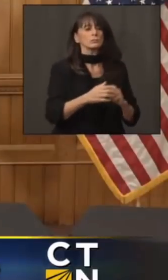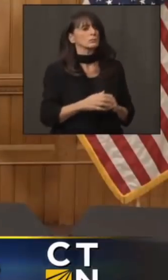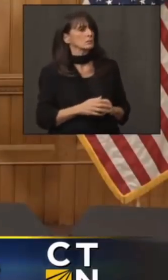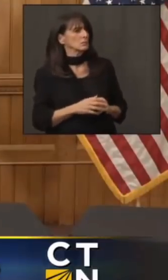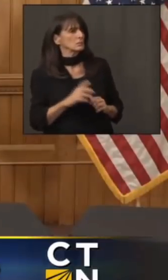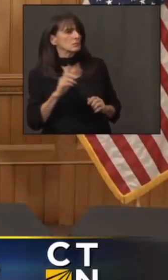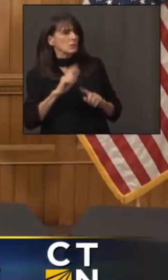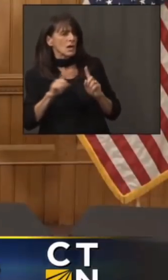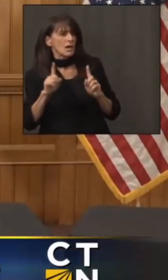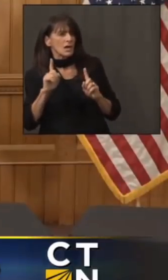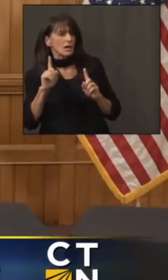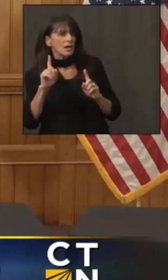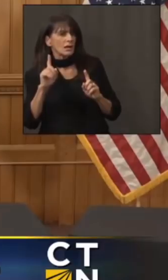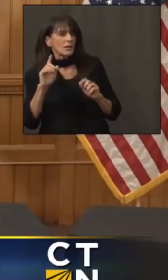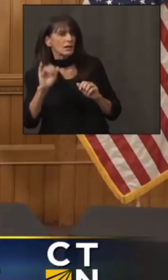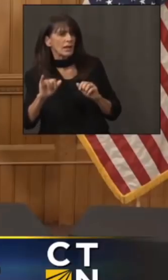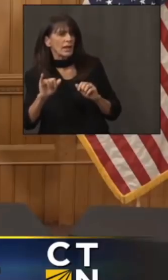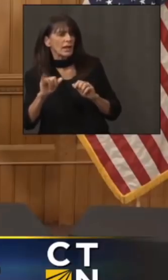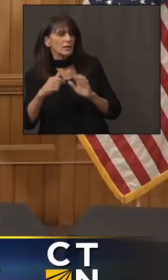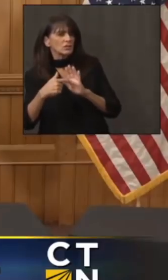though, by rate?